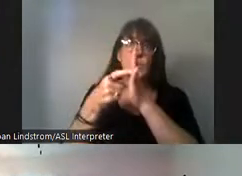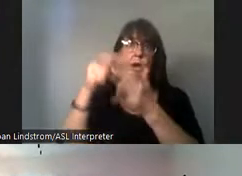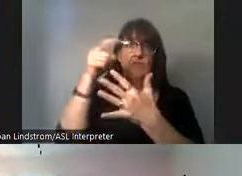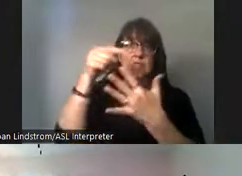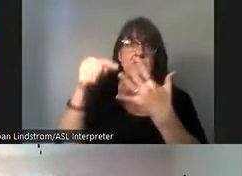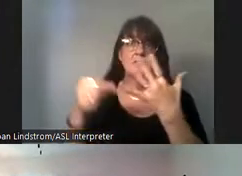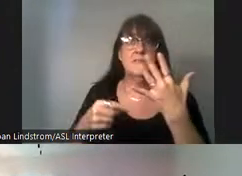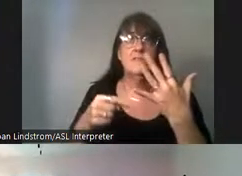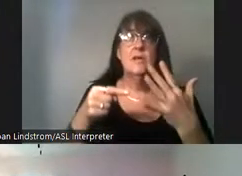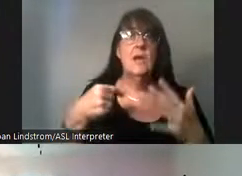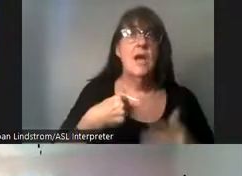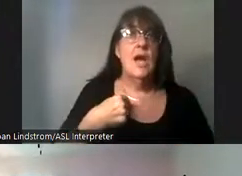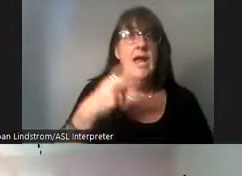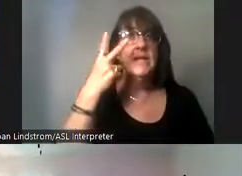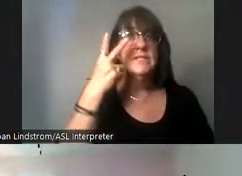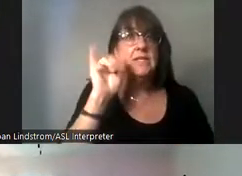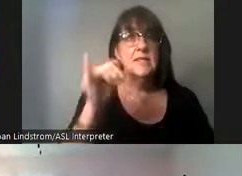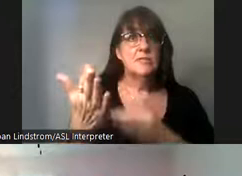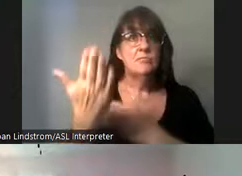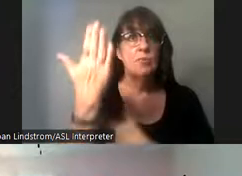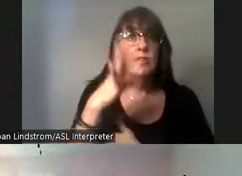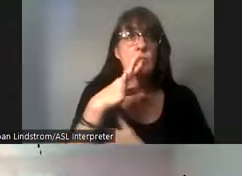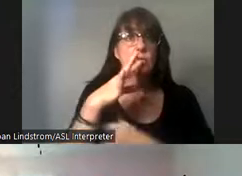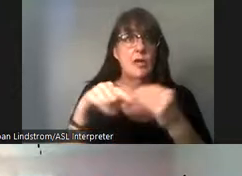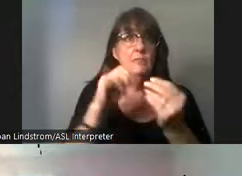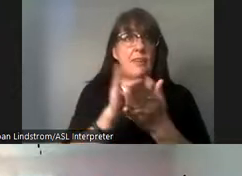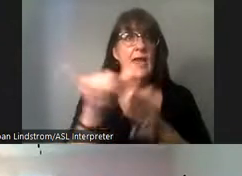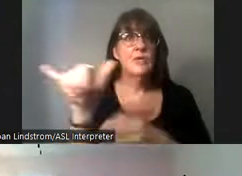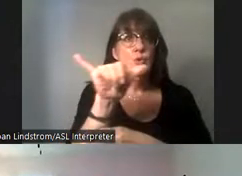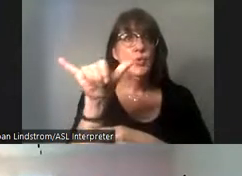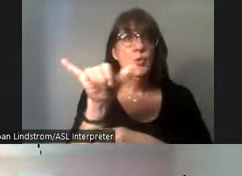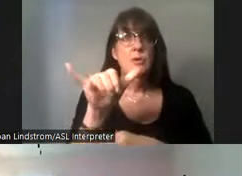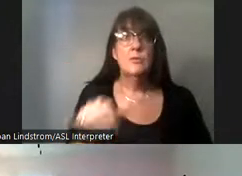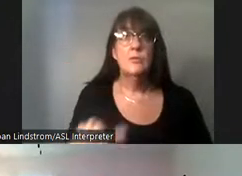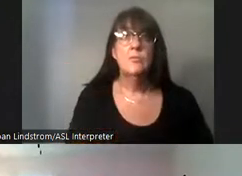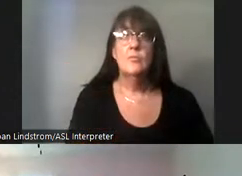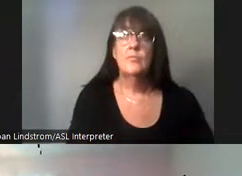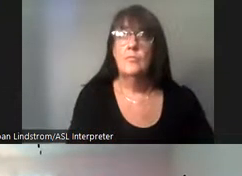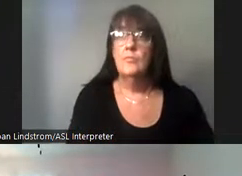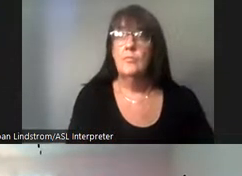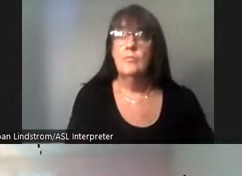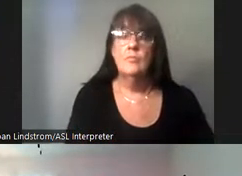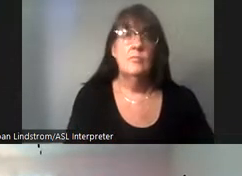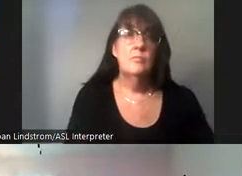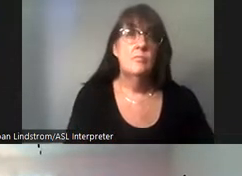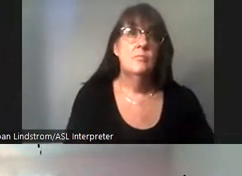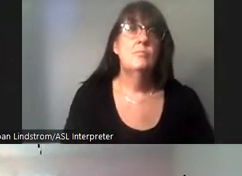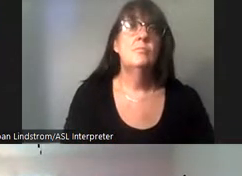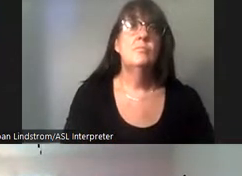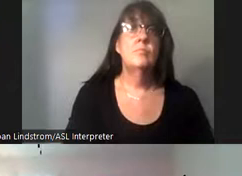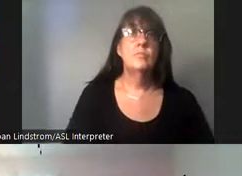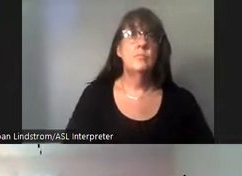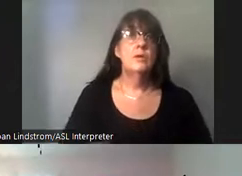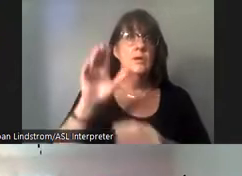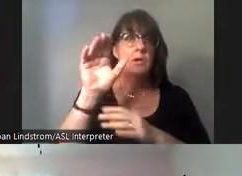our IACMC this morning, so he was talking about that as well. Basil, he's the SBA acquisition